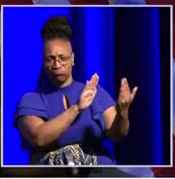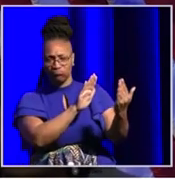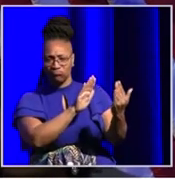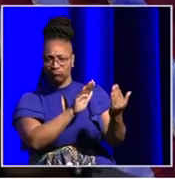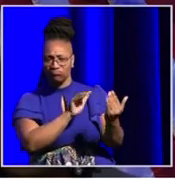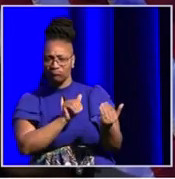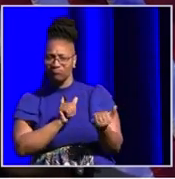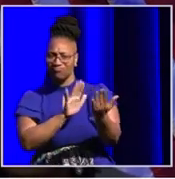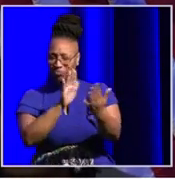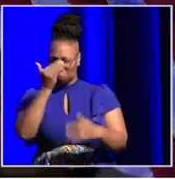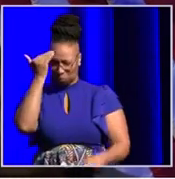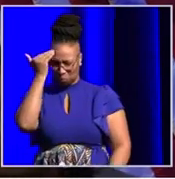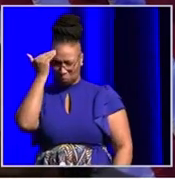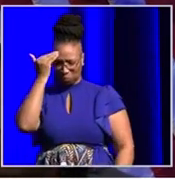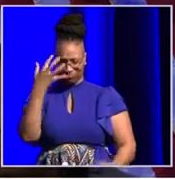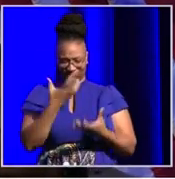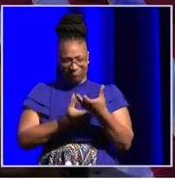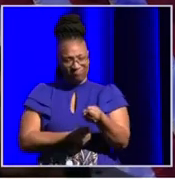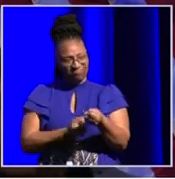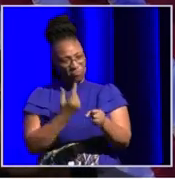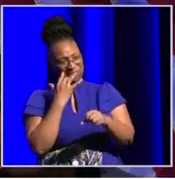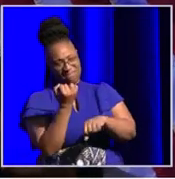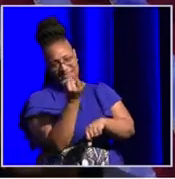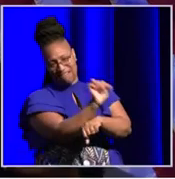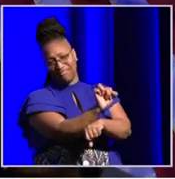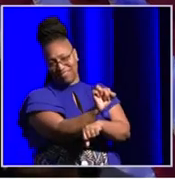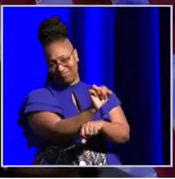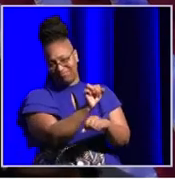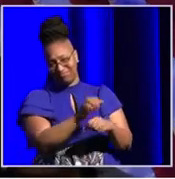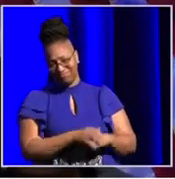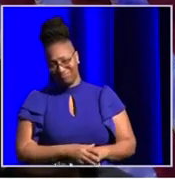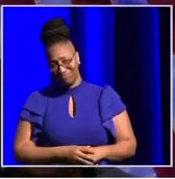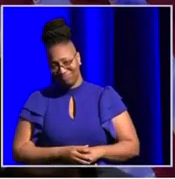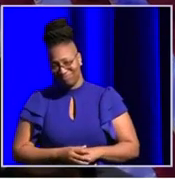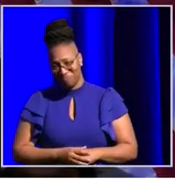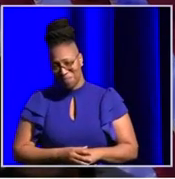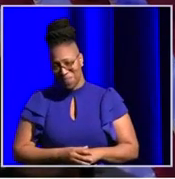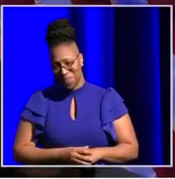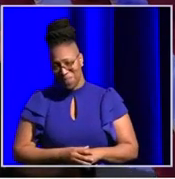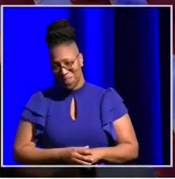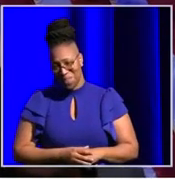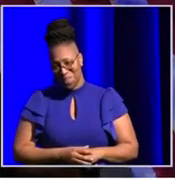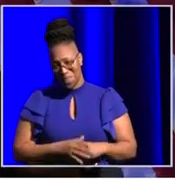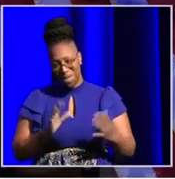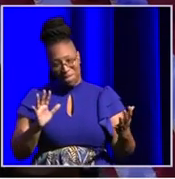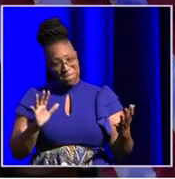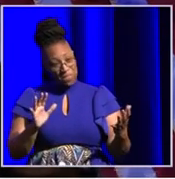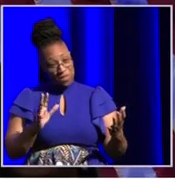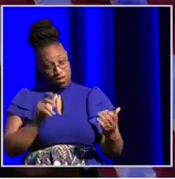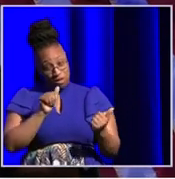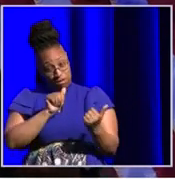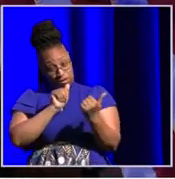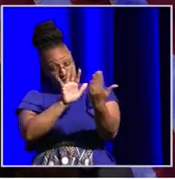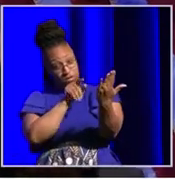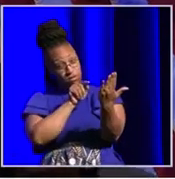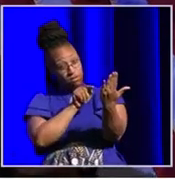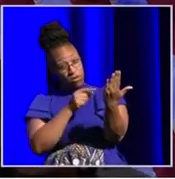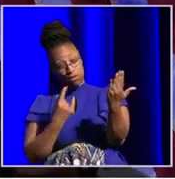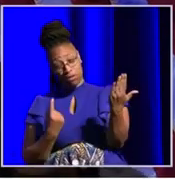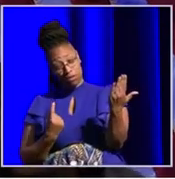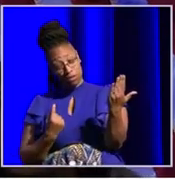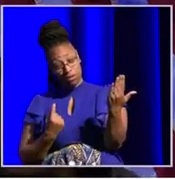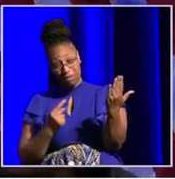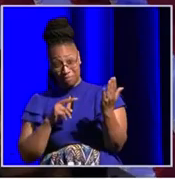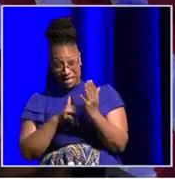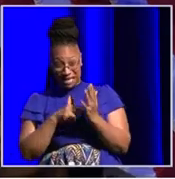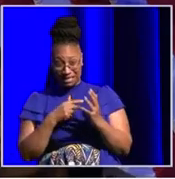lead. Our residents depend on bold actions, and the moment we face demands nothing less. I'm incredibly grateful to the residents of Ward 6 and this